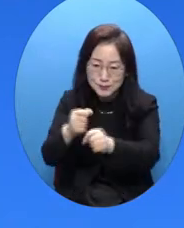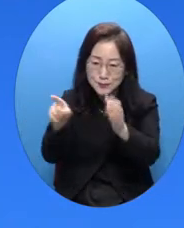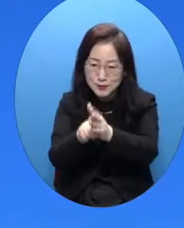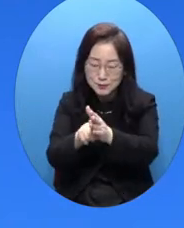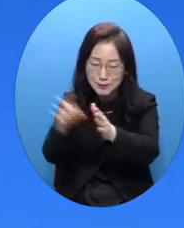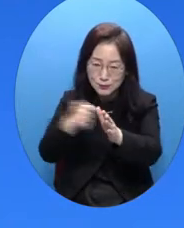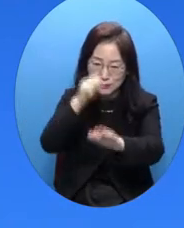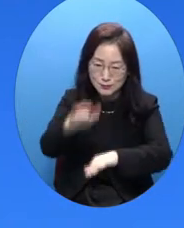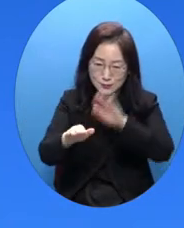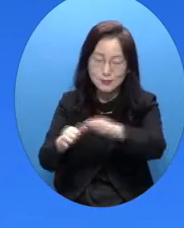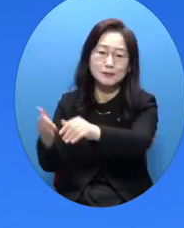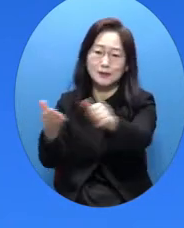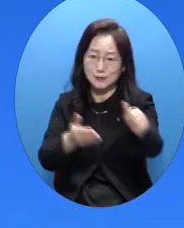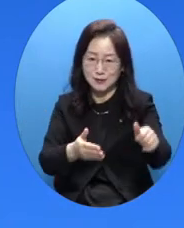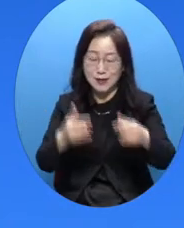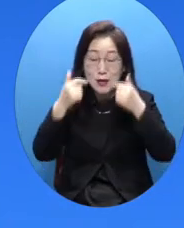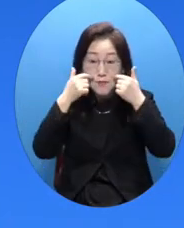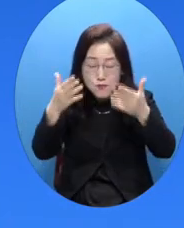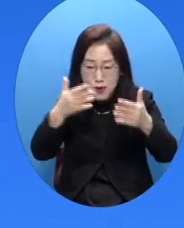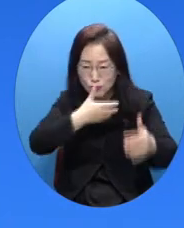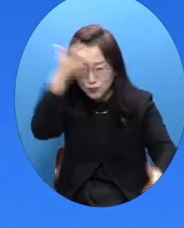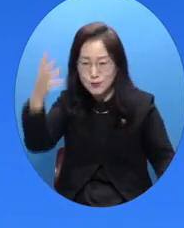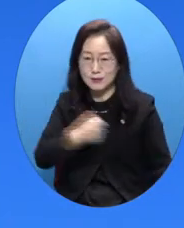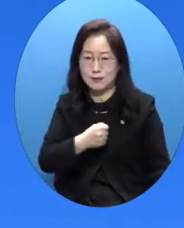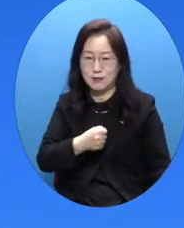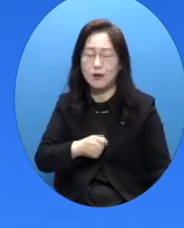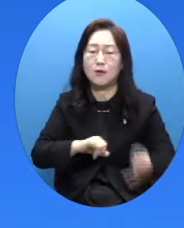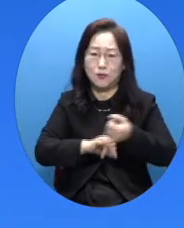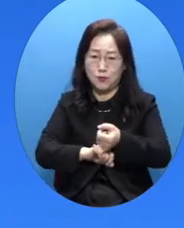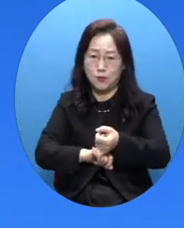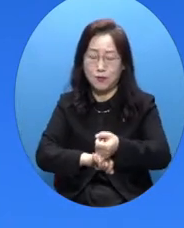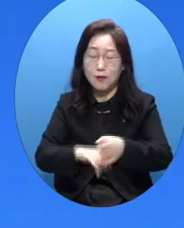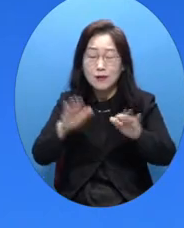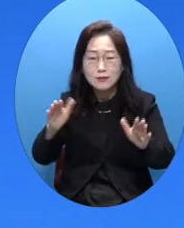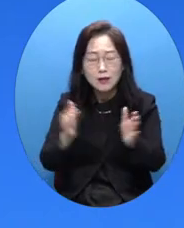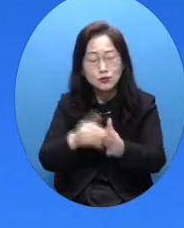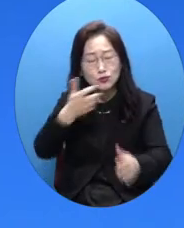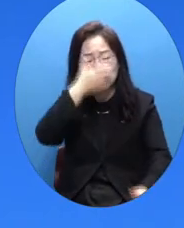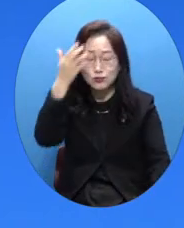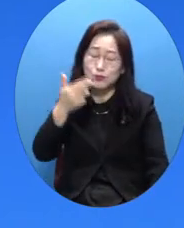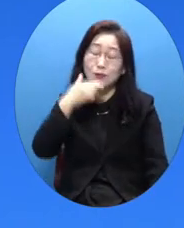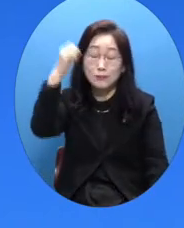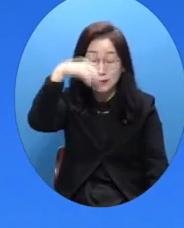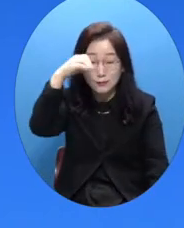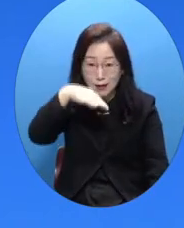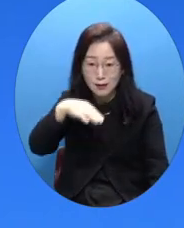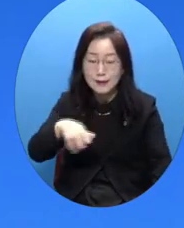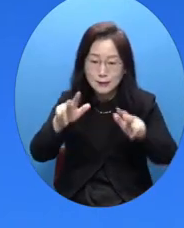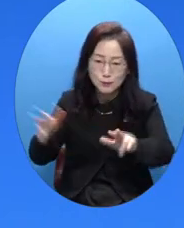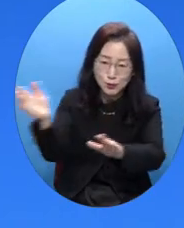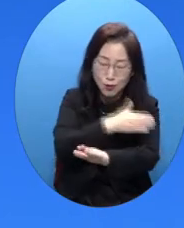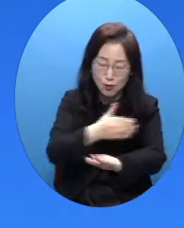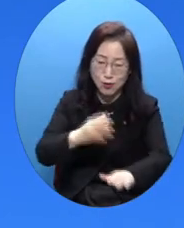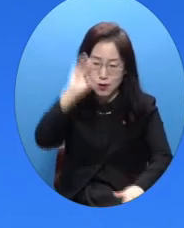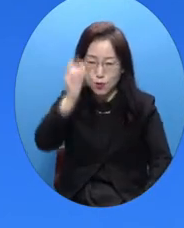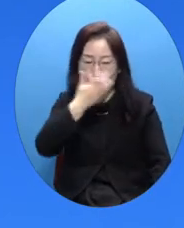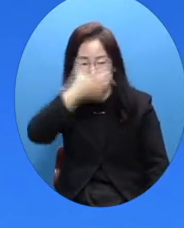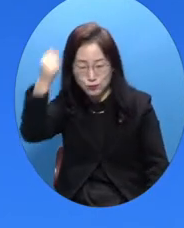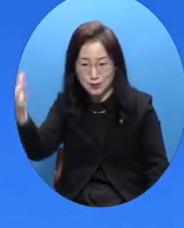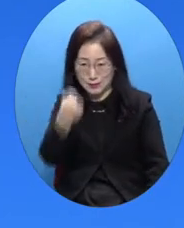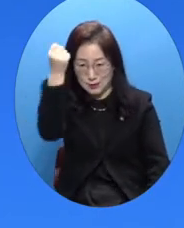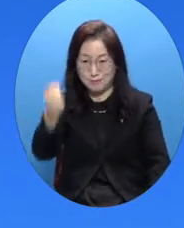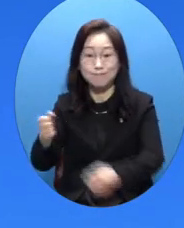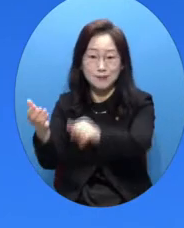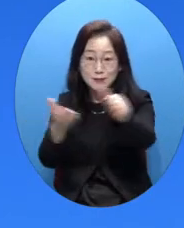each of you and dreamed concrete and Brilliant dreams have a clear dream if you didn't have any dream until now from now on have a